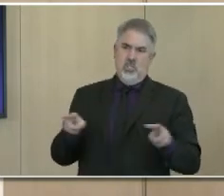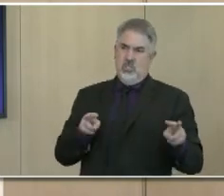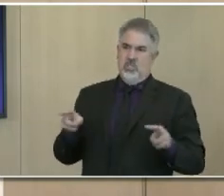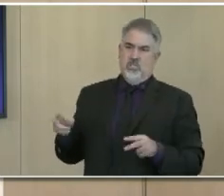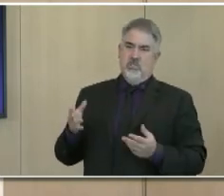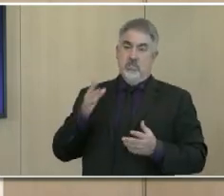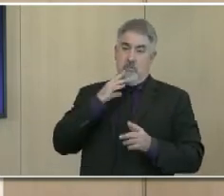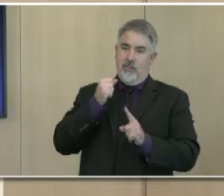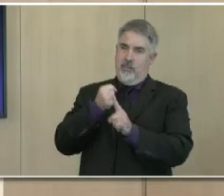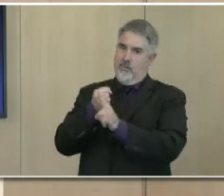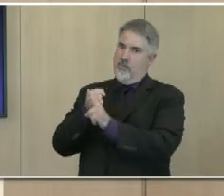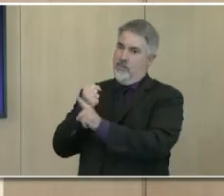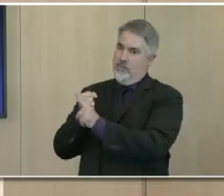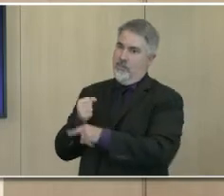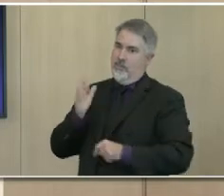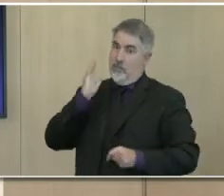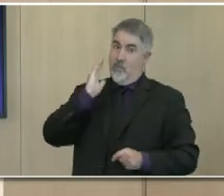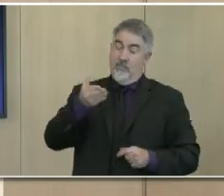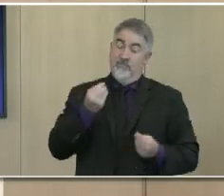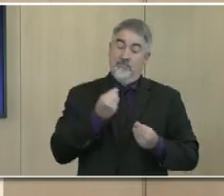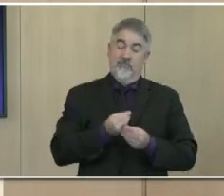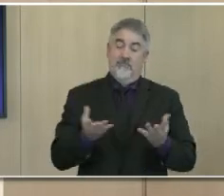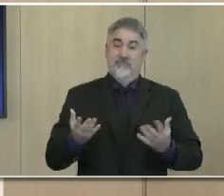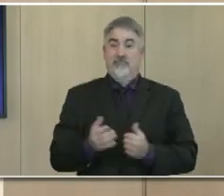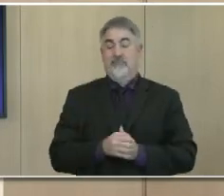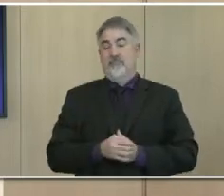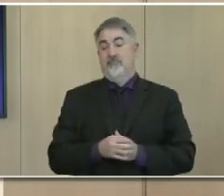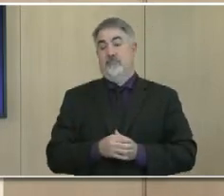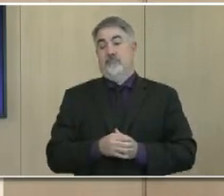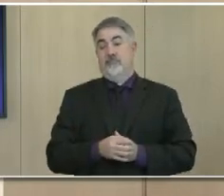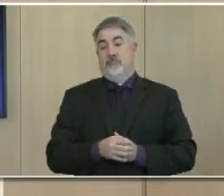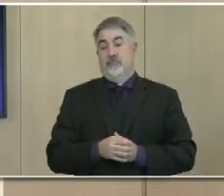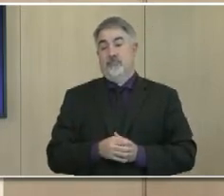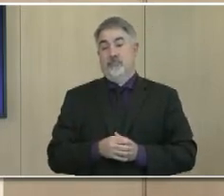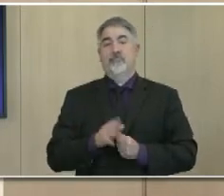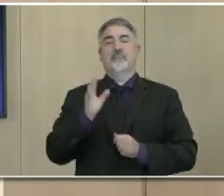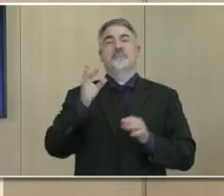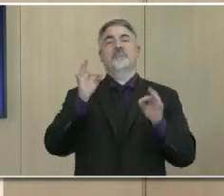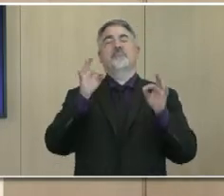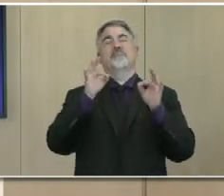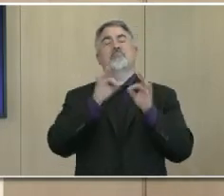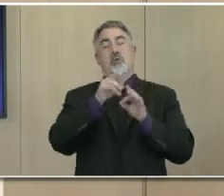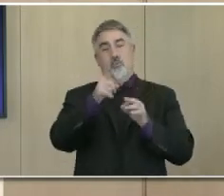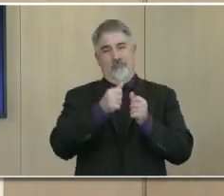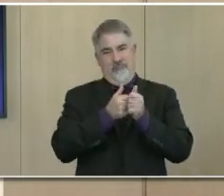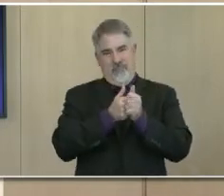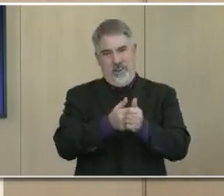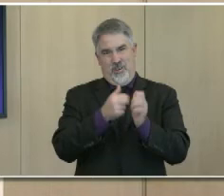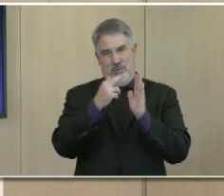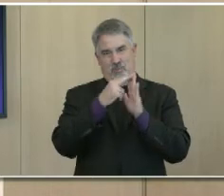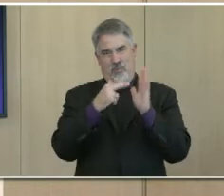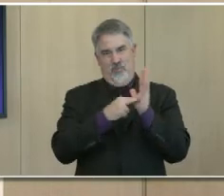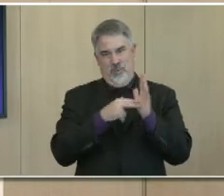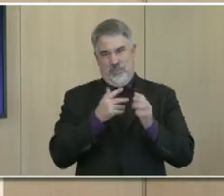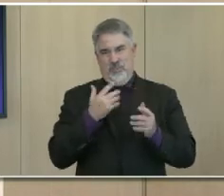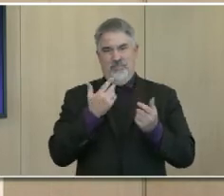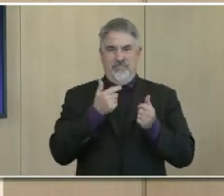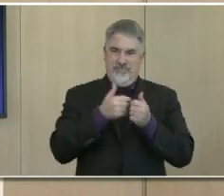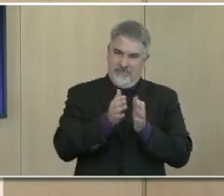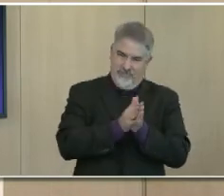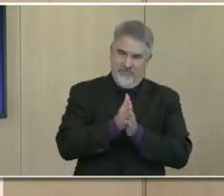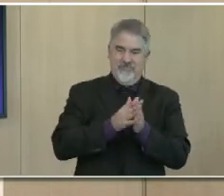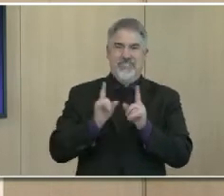So what we want people to do is to follow the guidance that we've provided. Wash your hands, keep the 6